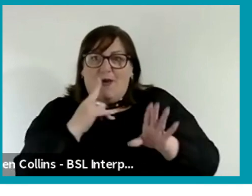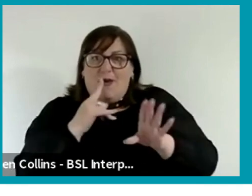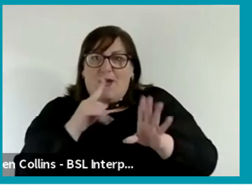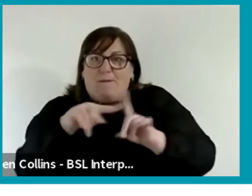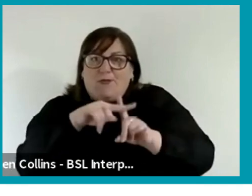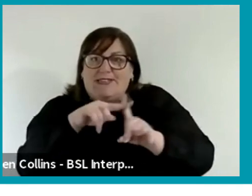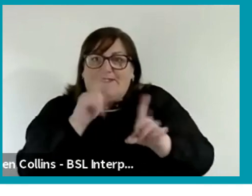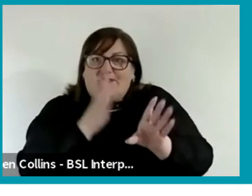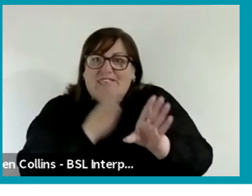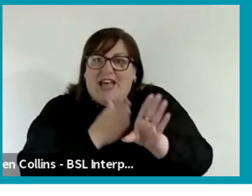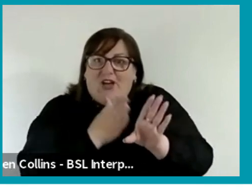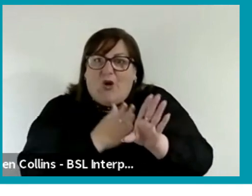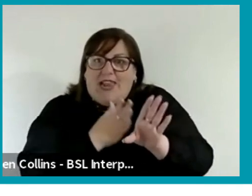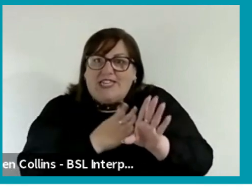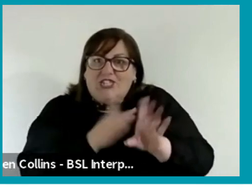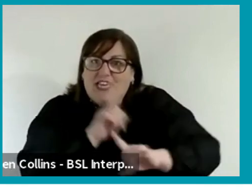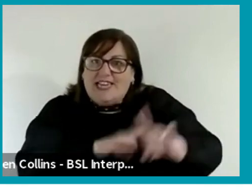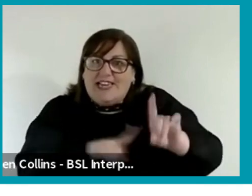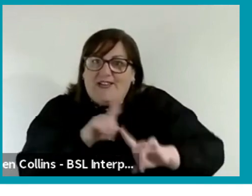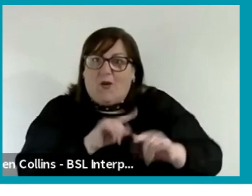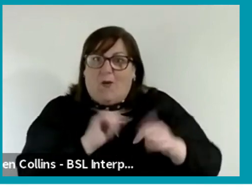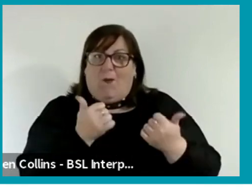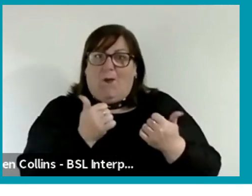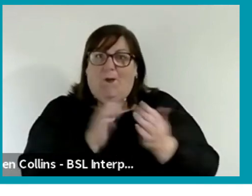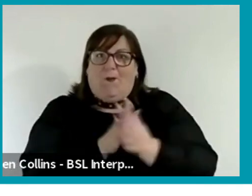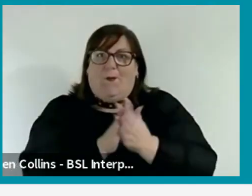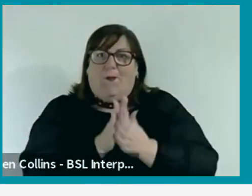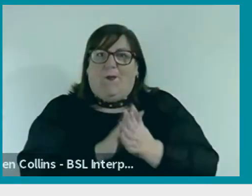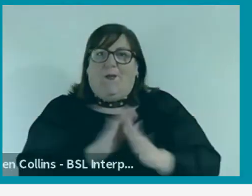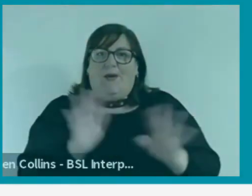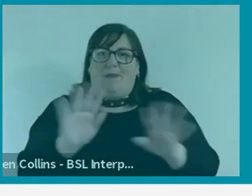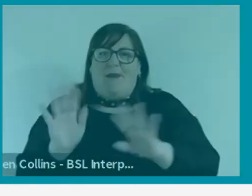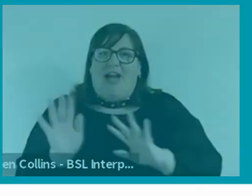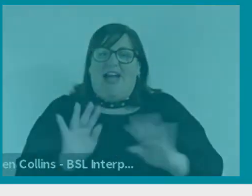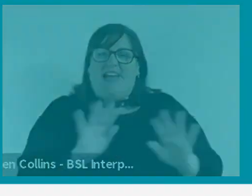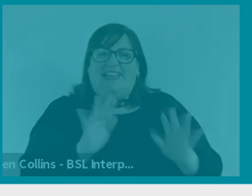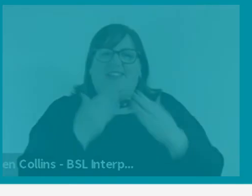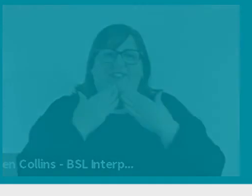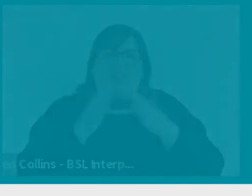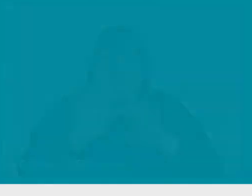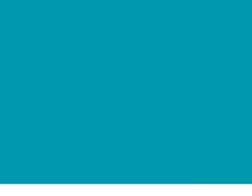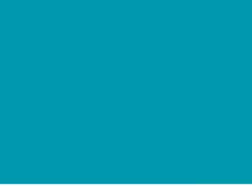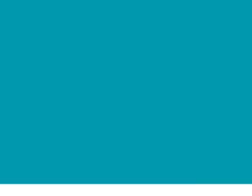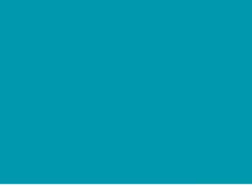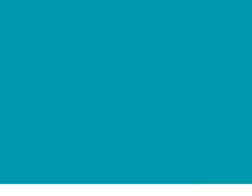Okay, thank you very much, Sam. All the best. Bye-bye. Bye-bye. Bye-bye.